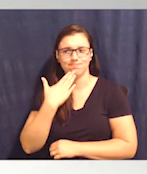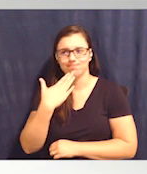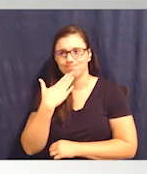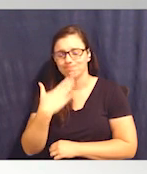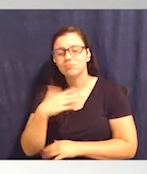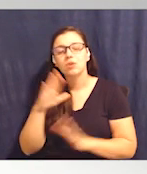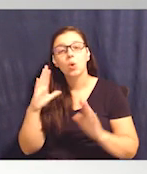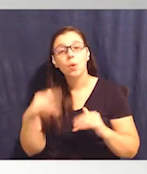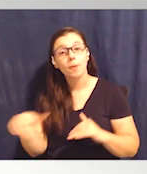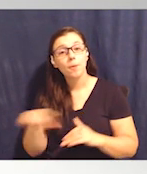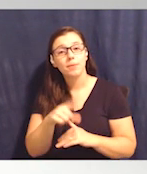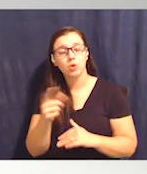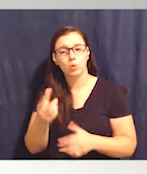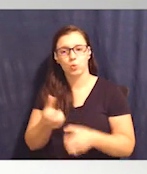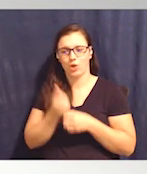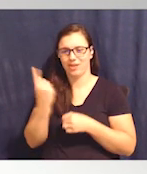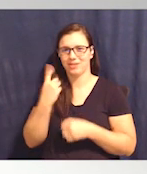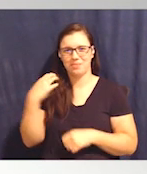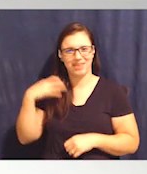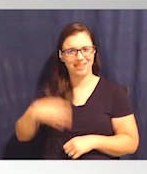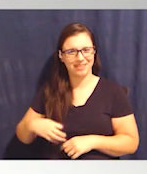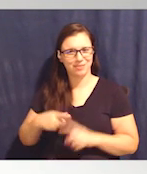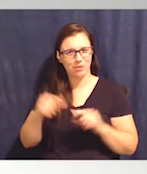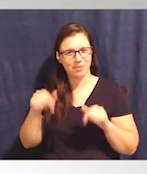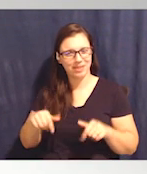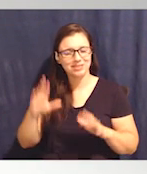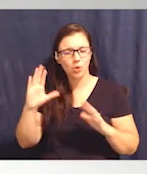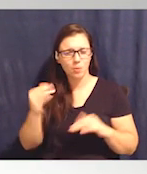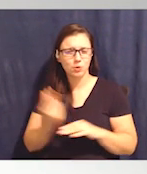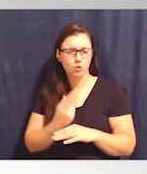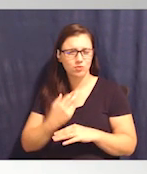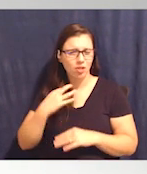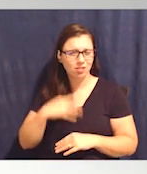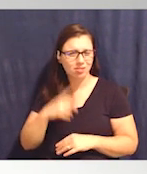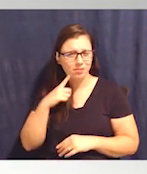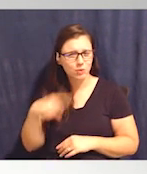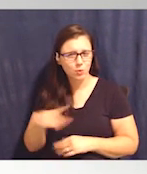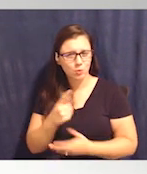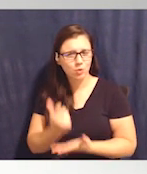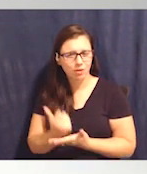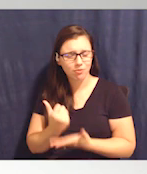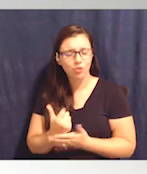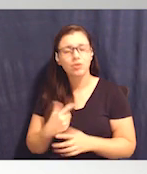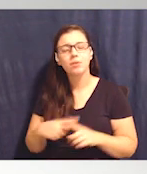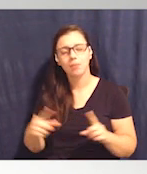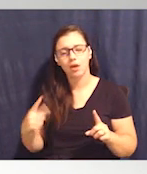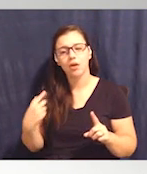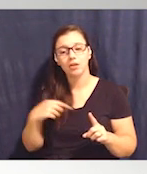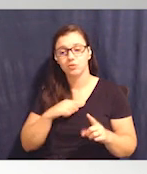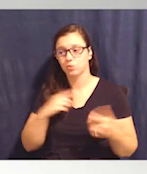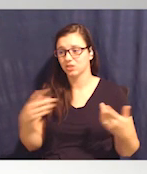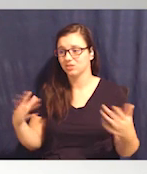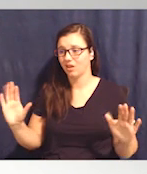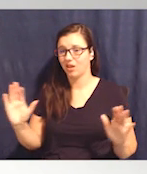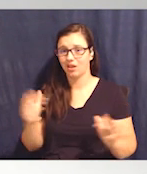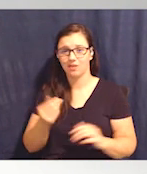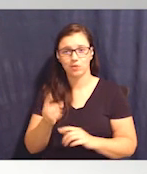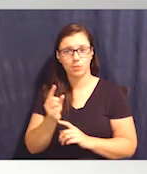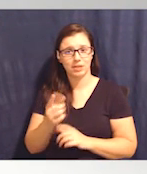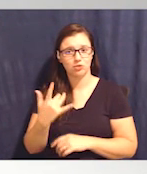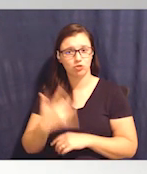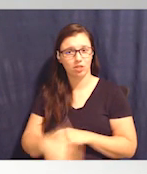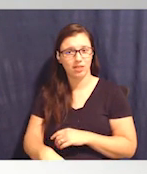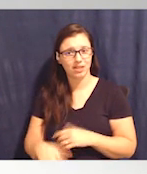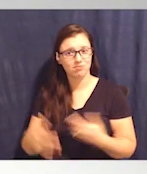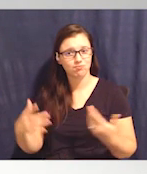this. I hope it was useful for you and helpful, but we are done a few minutes early, but I never want to hold an audience